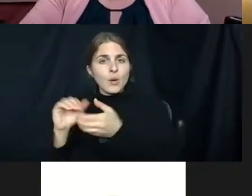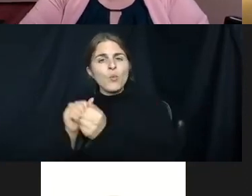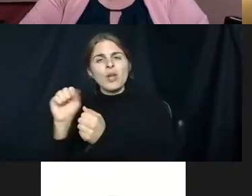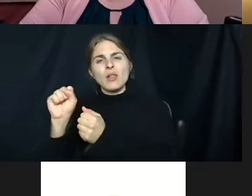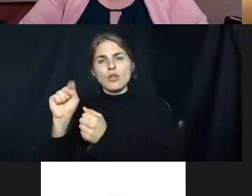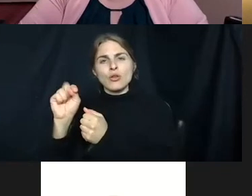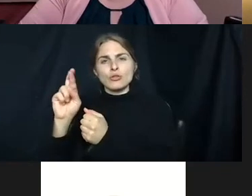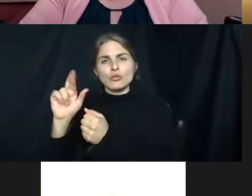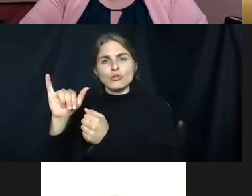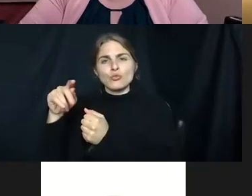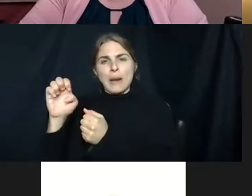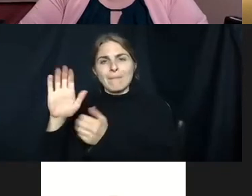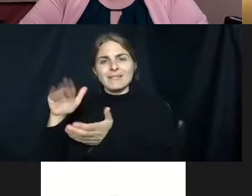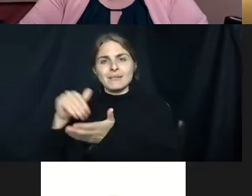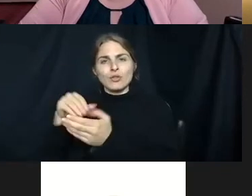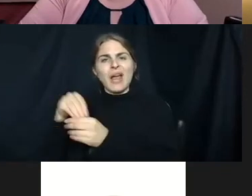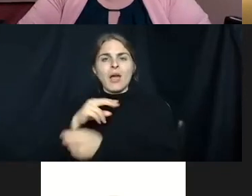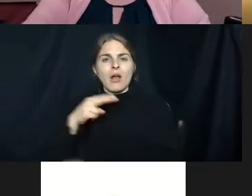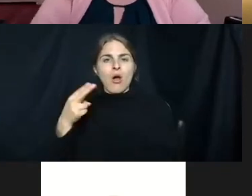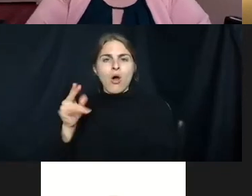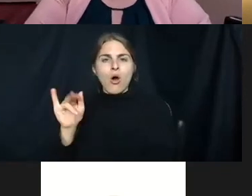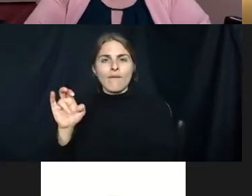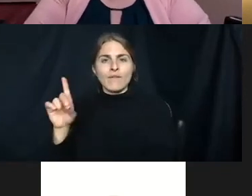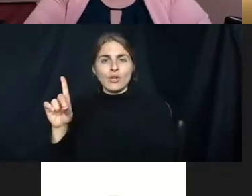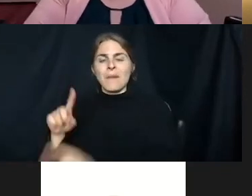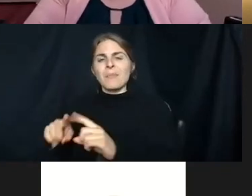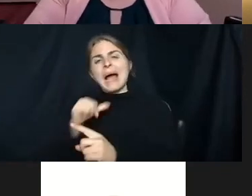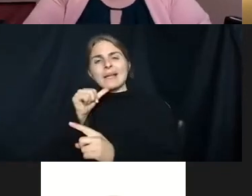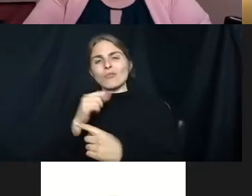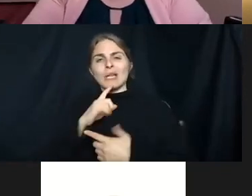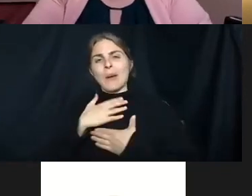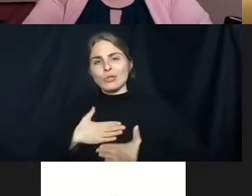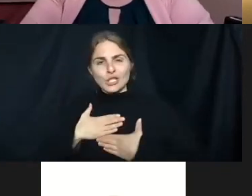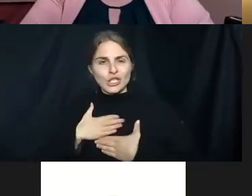Center at Harvard, but I did not appreciate that effort, and here is why.